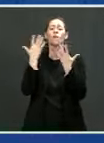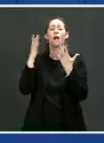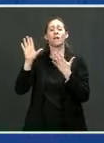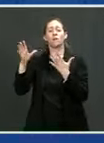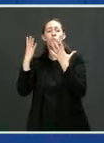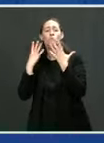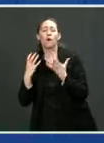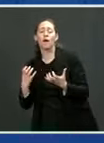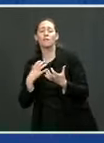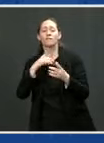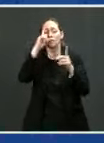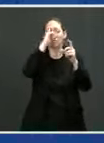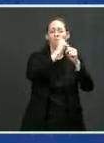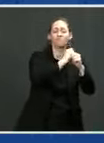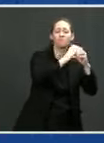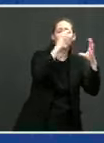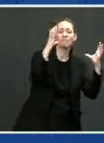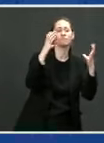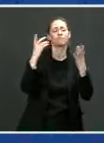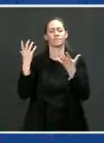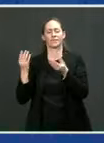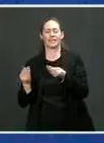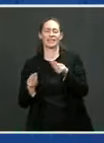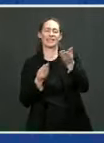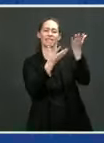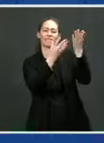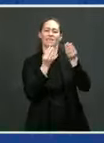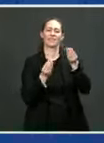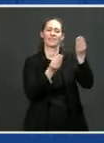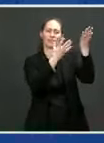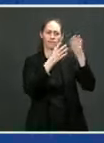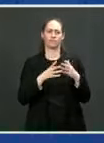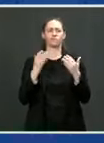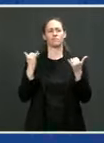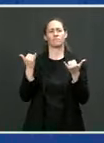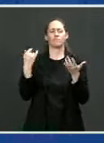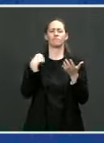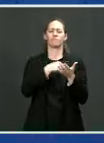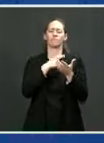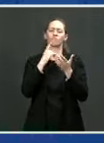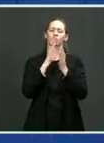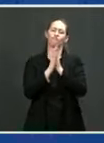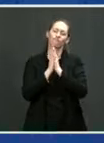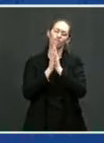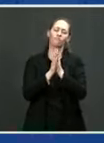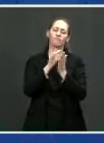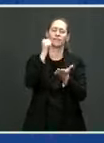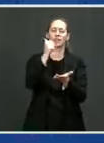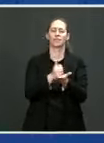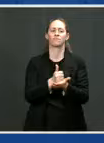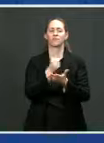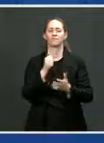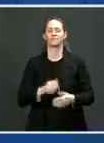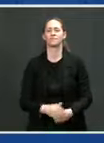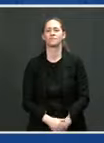keeping. In your strong and holy name we pray. Amen.